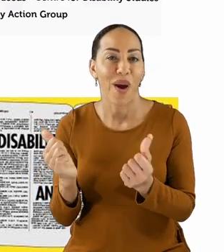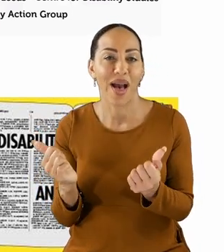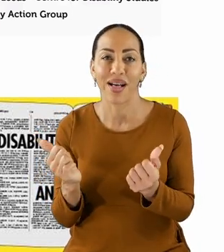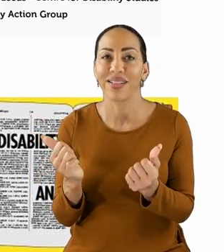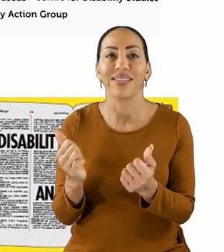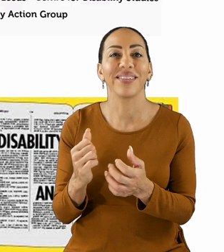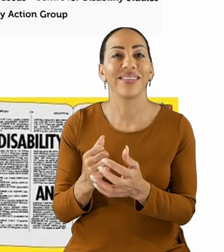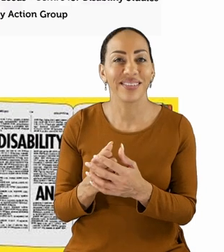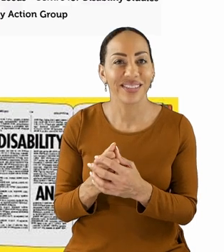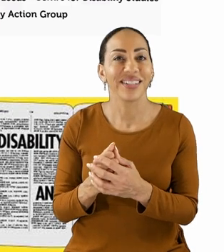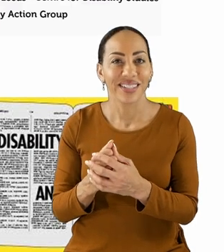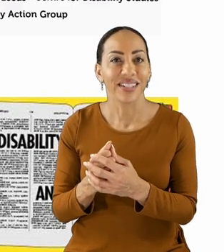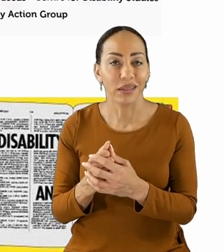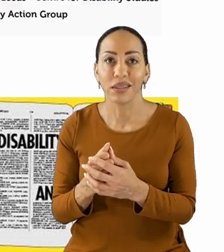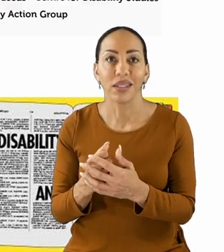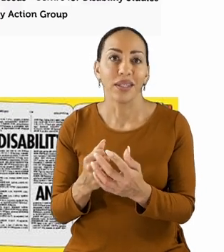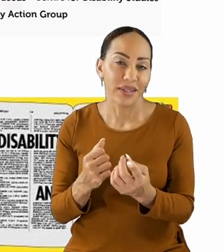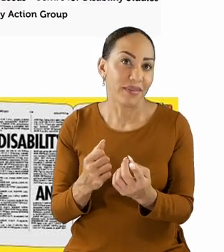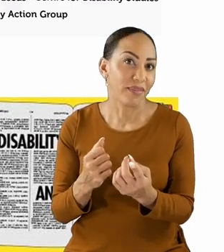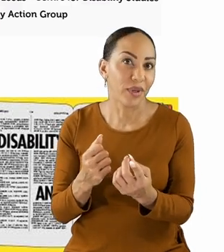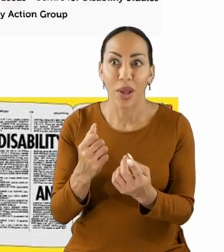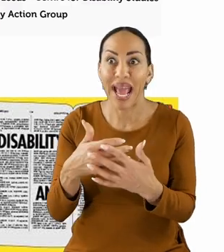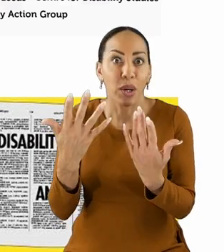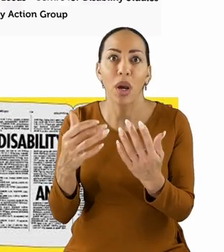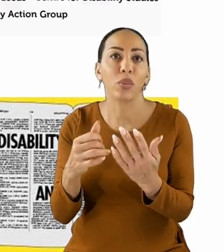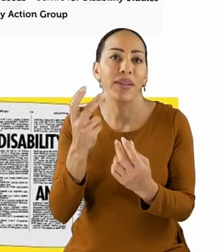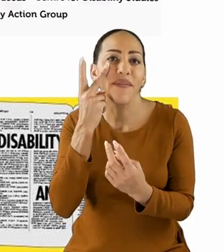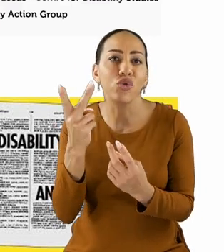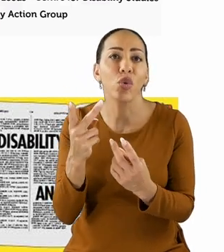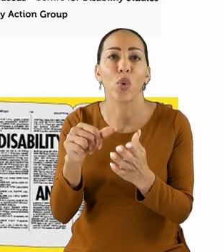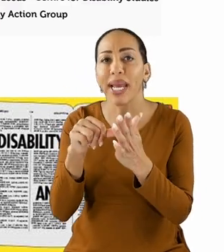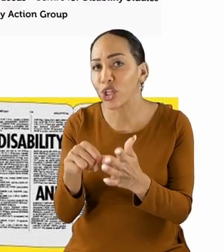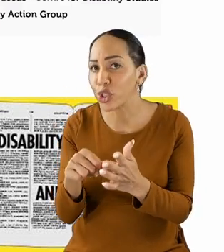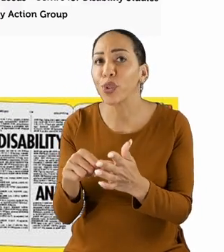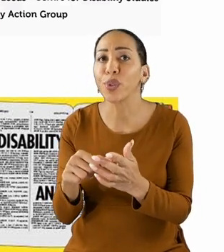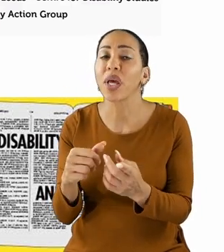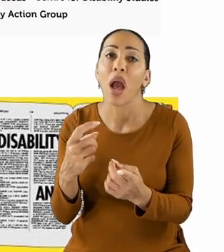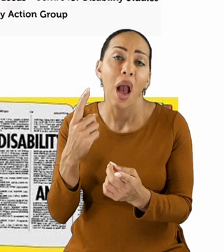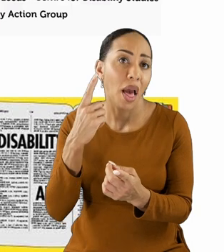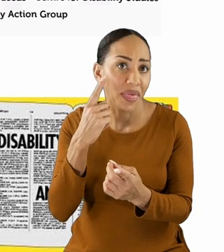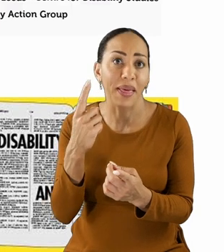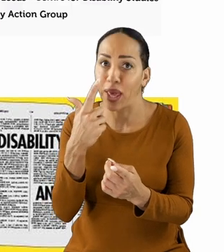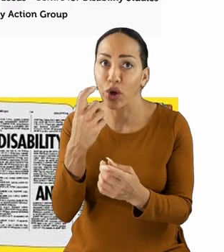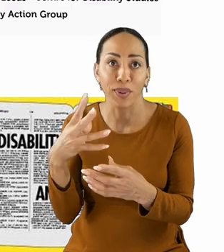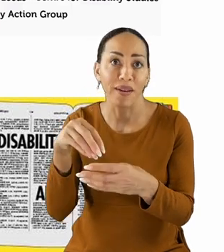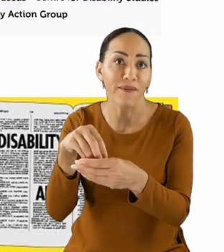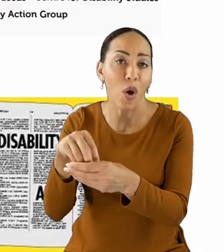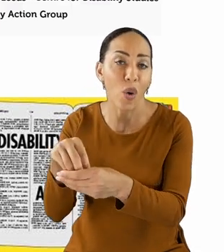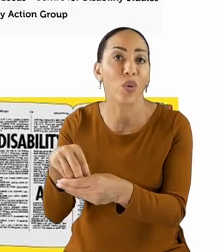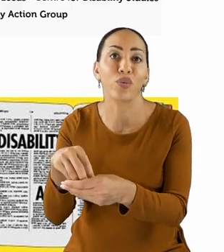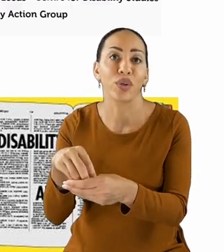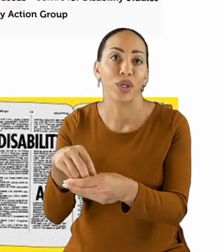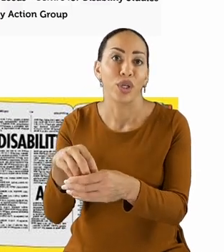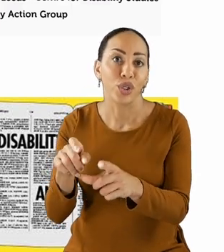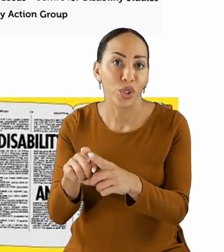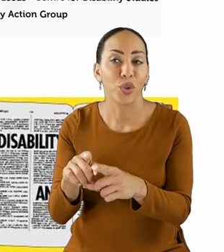there visualized for people to see the problems and so on. So I think there's a great potential in this, which is why we've